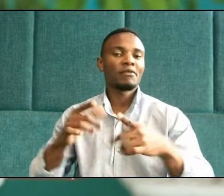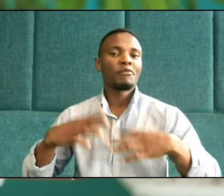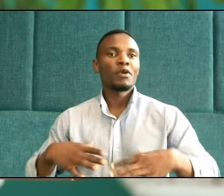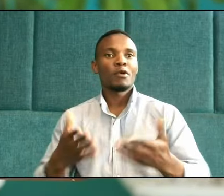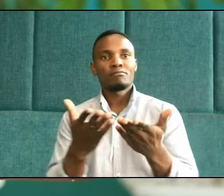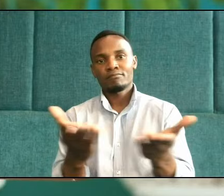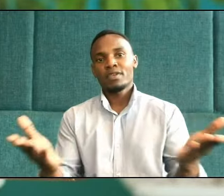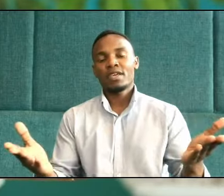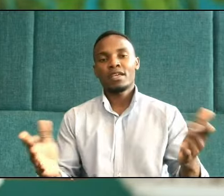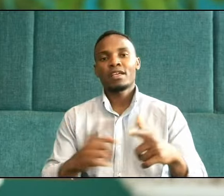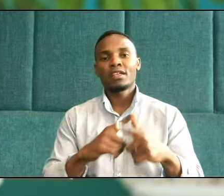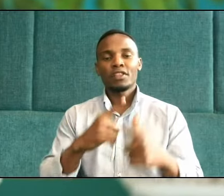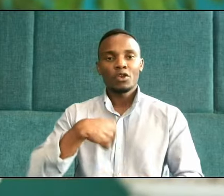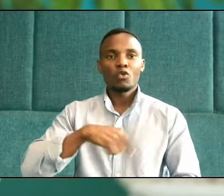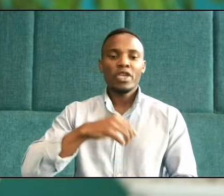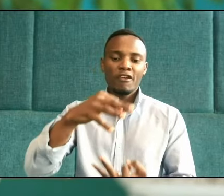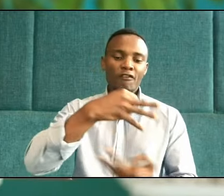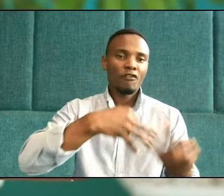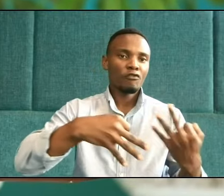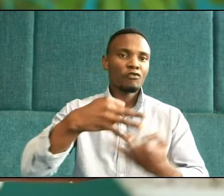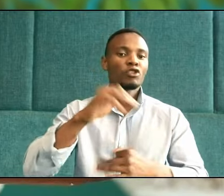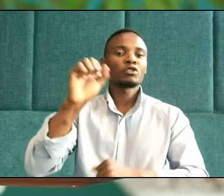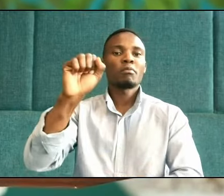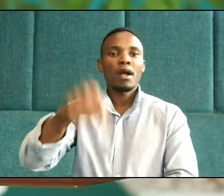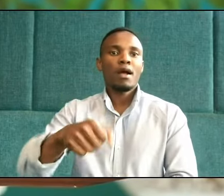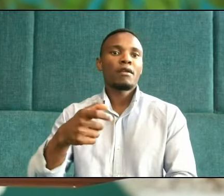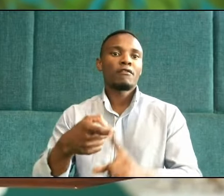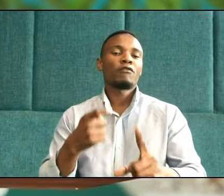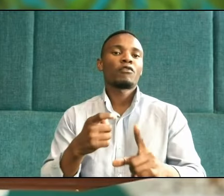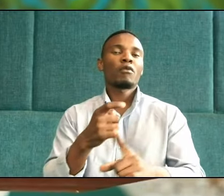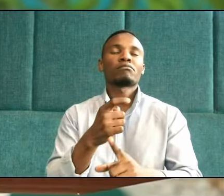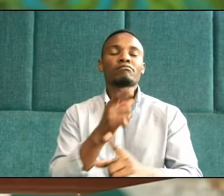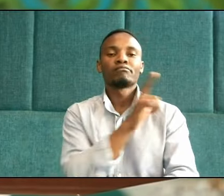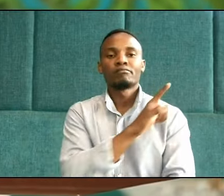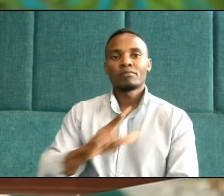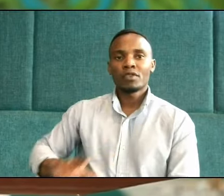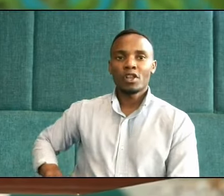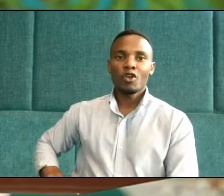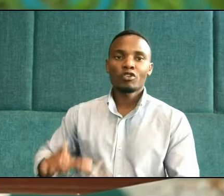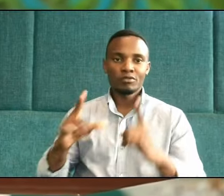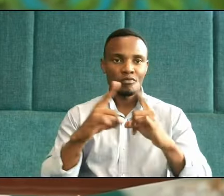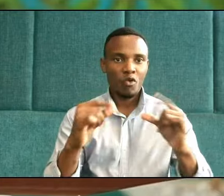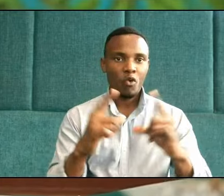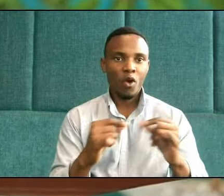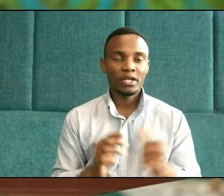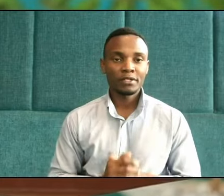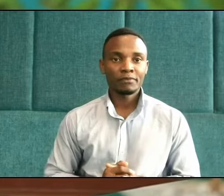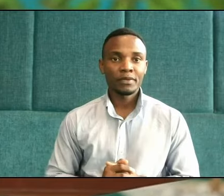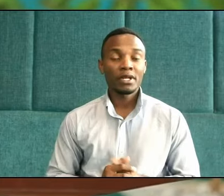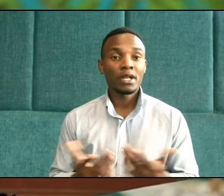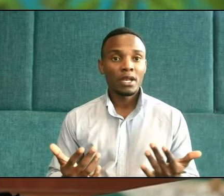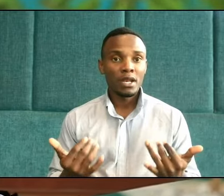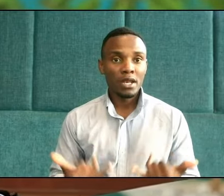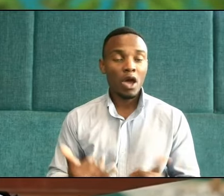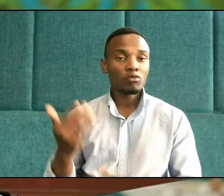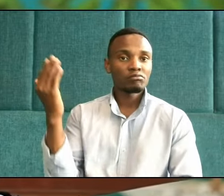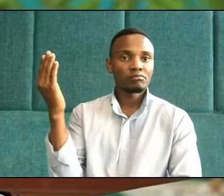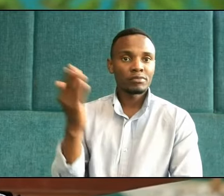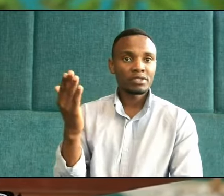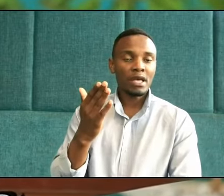can be able to fellowship from the word of the Lord together. Our sermon this morning